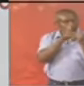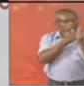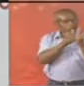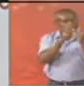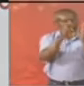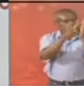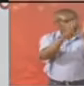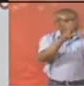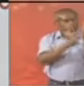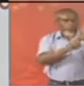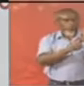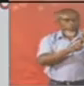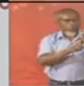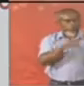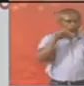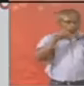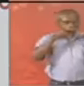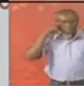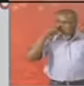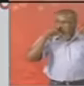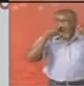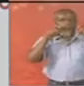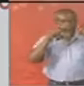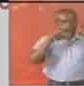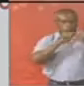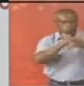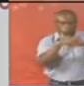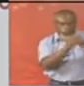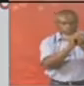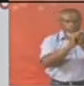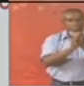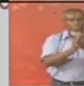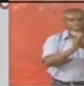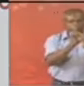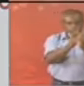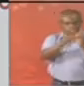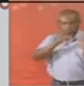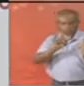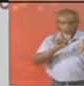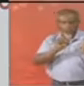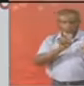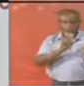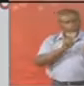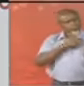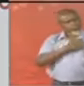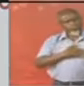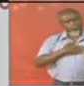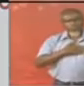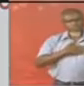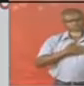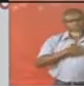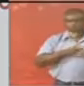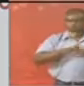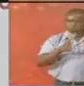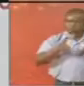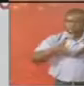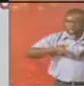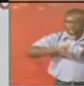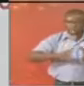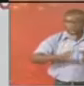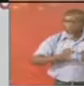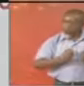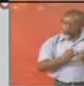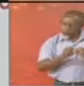our distance. So even as I close, I encourage us all to not have any other counties having a rise in the numbers. What